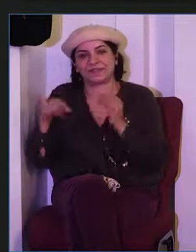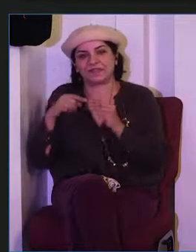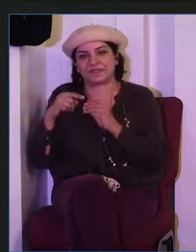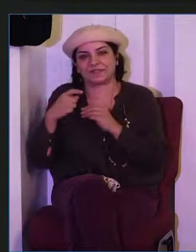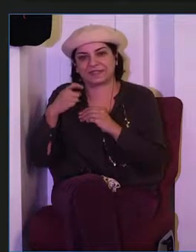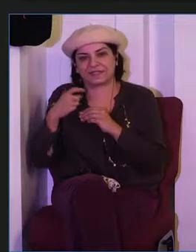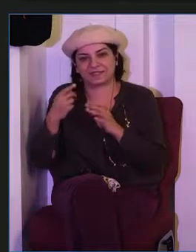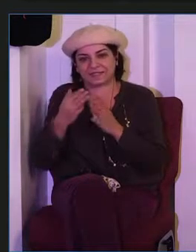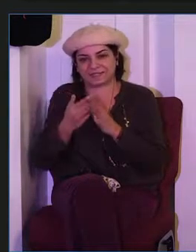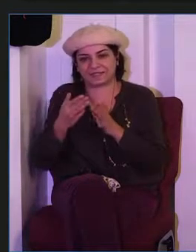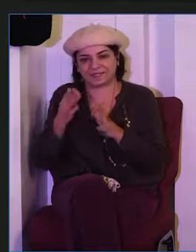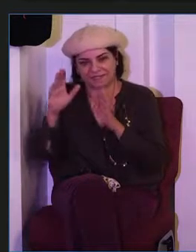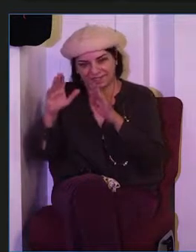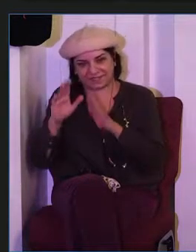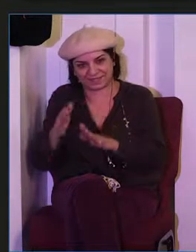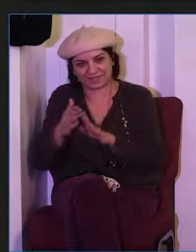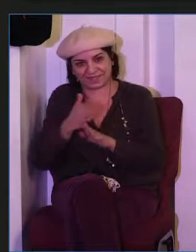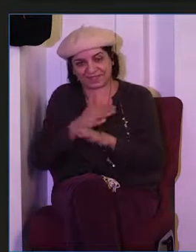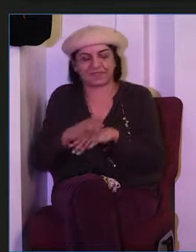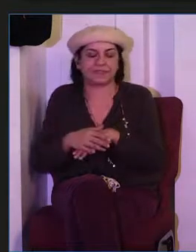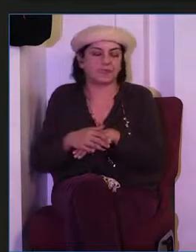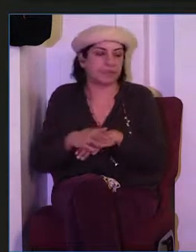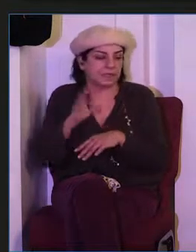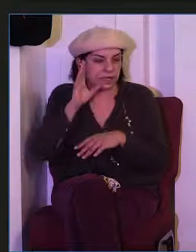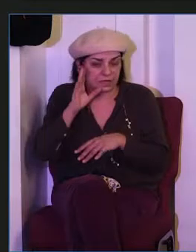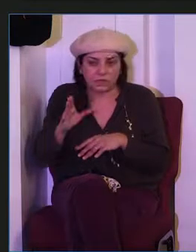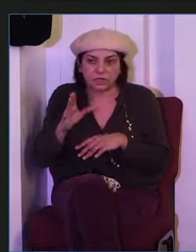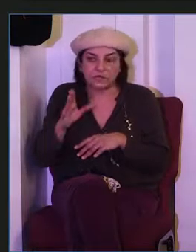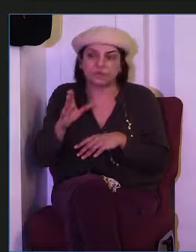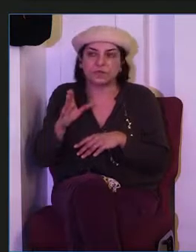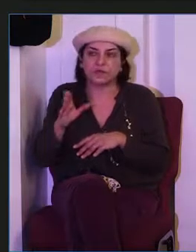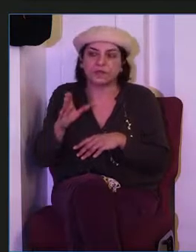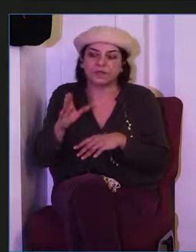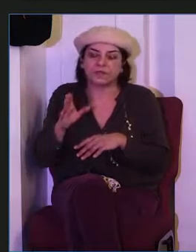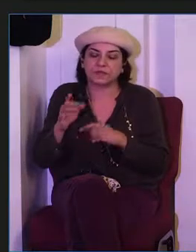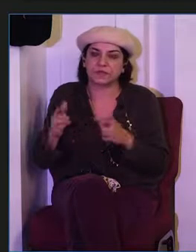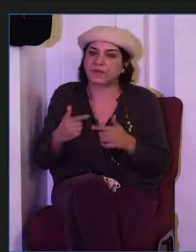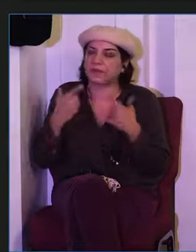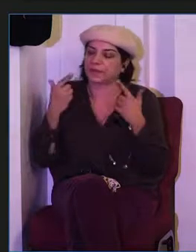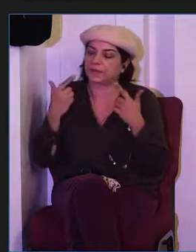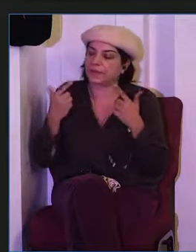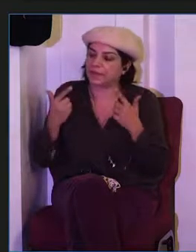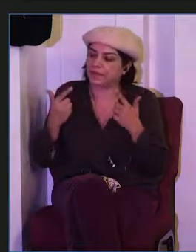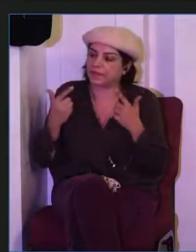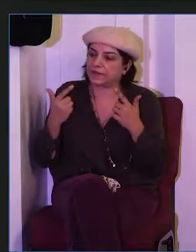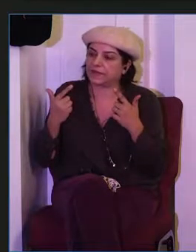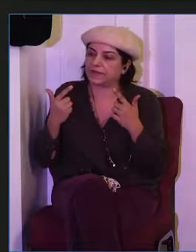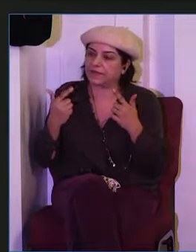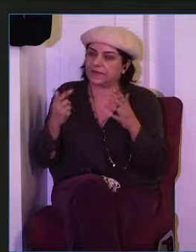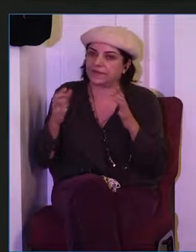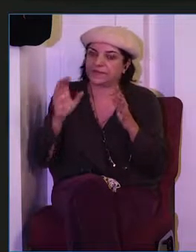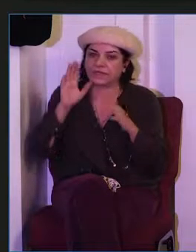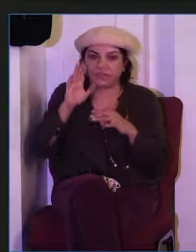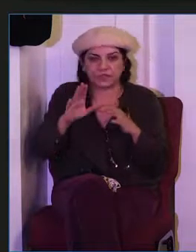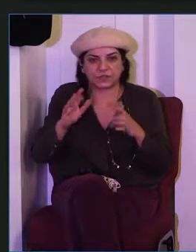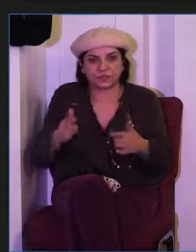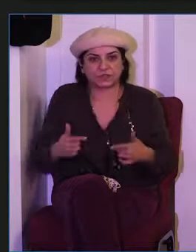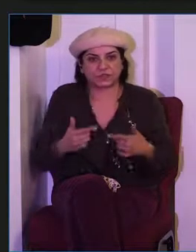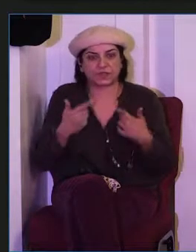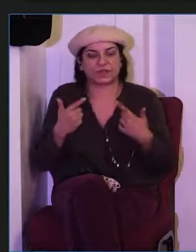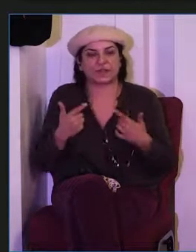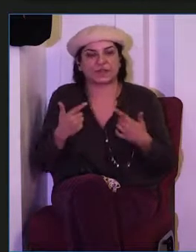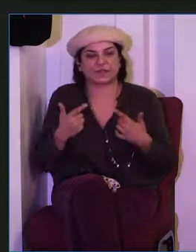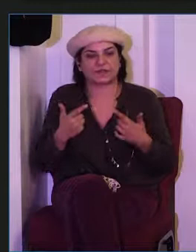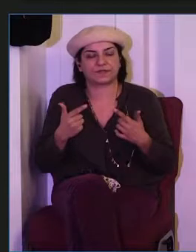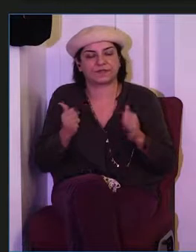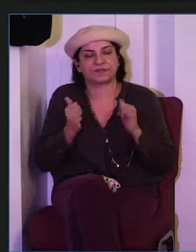Will you live out your life with the core values of our denomination? That is, with a personal relationship